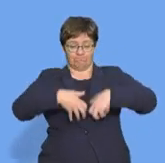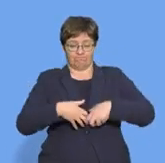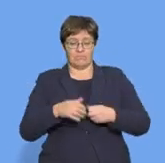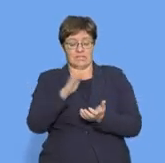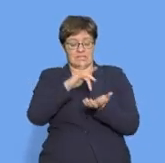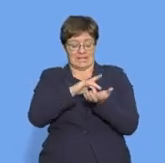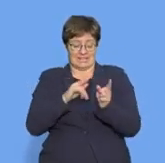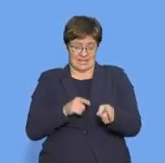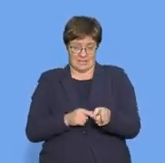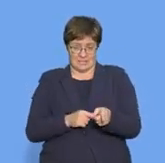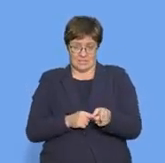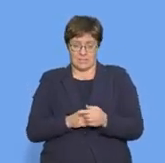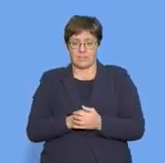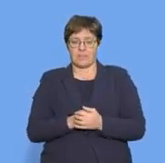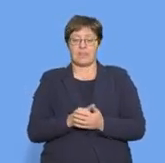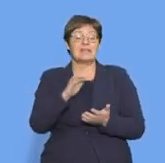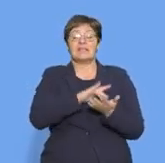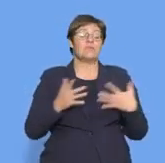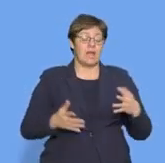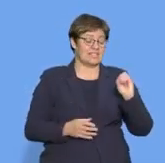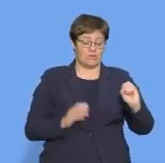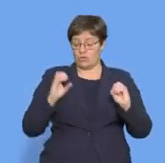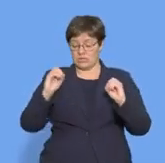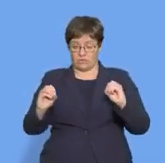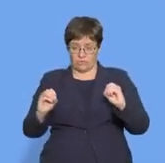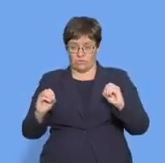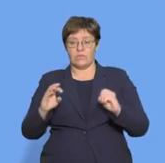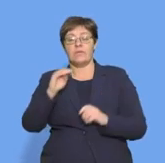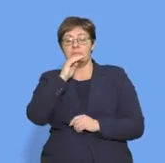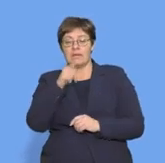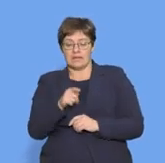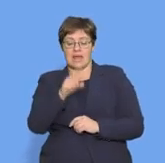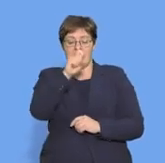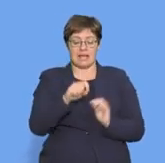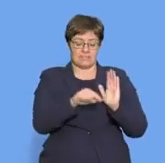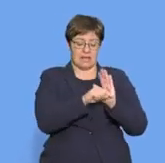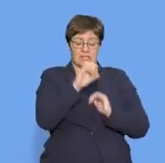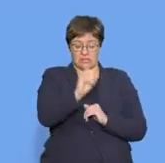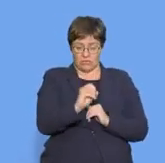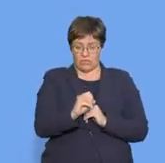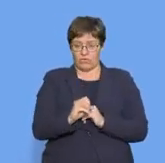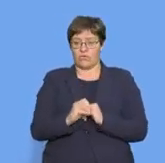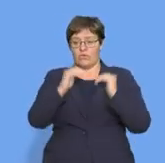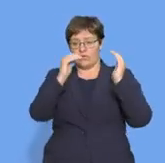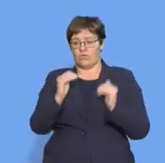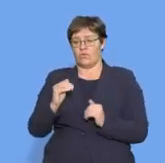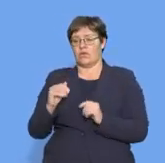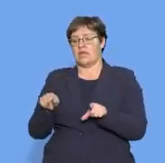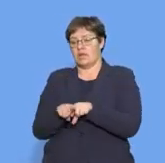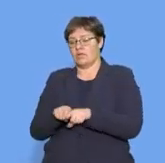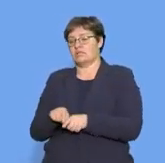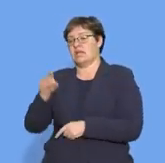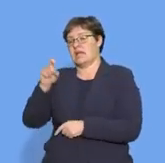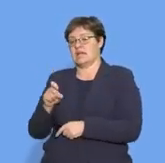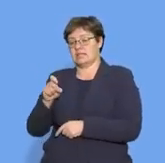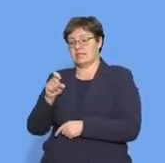coordinates of the center. Since we are saying the center is at the origin, it means this is x minus 0, which is equals to